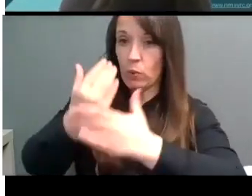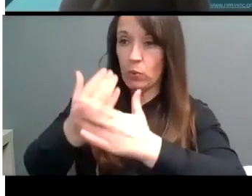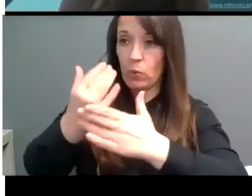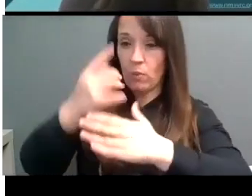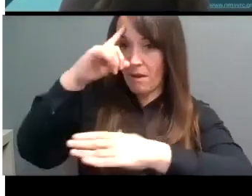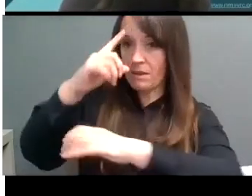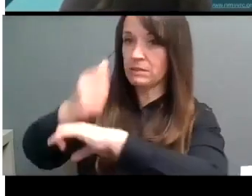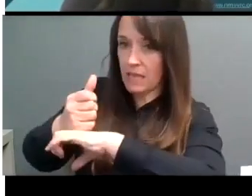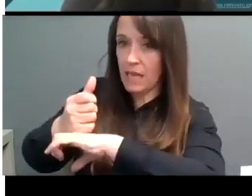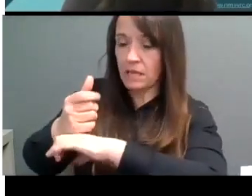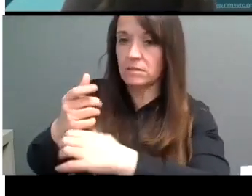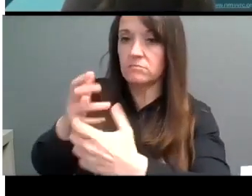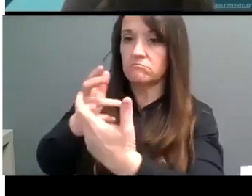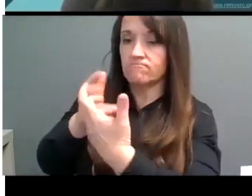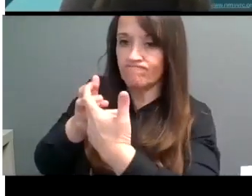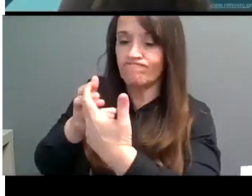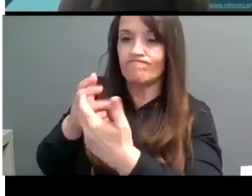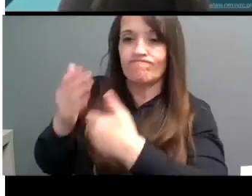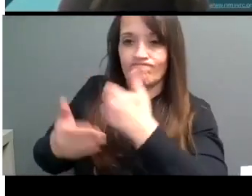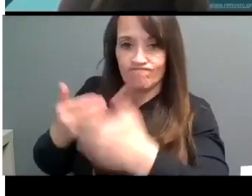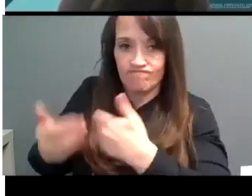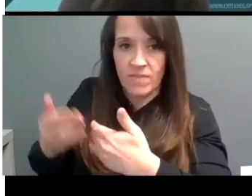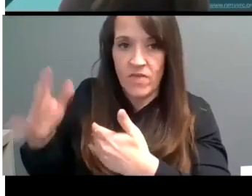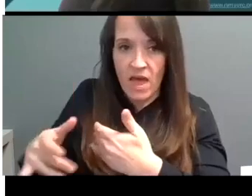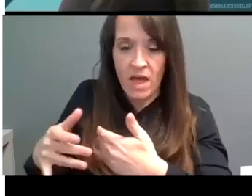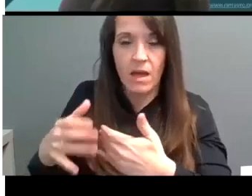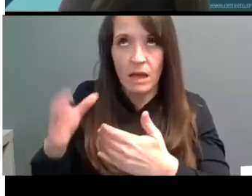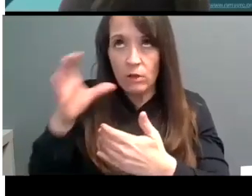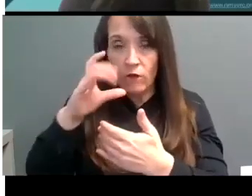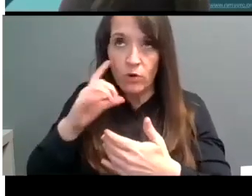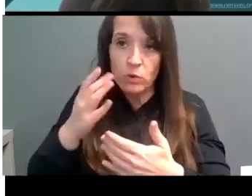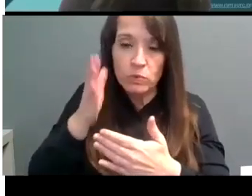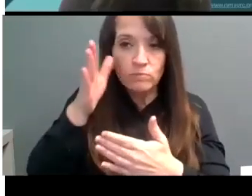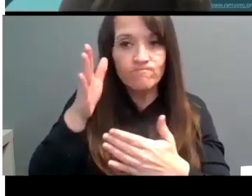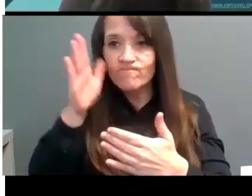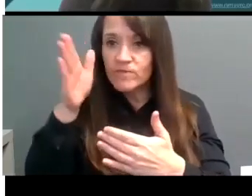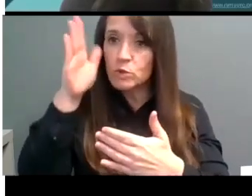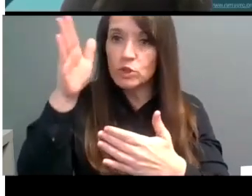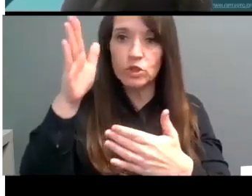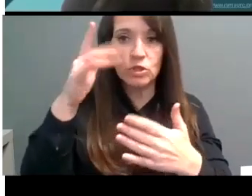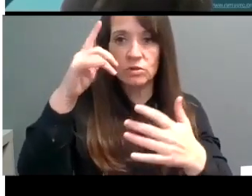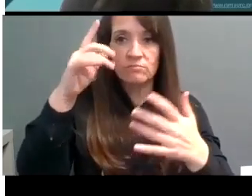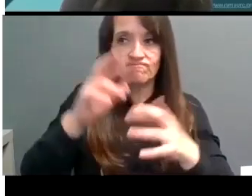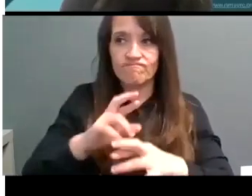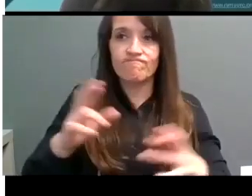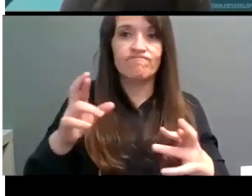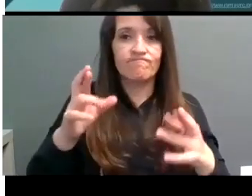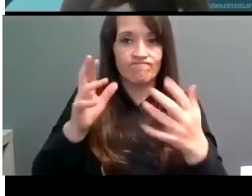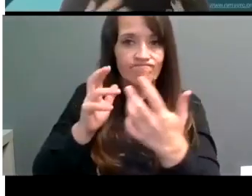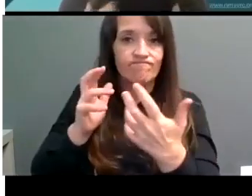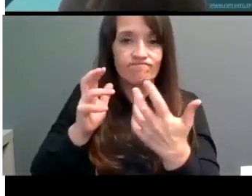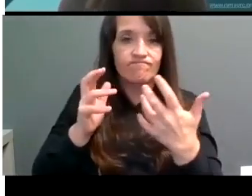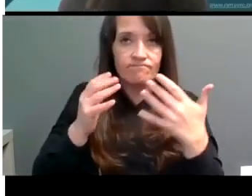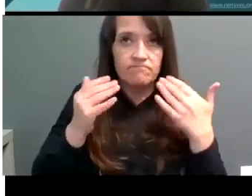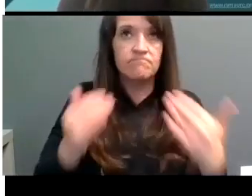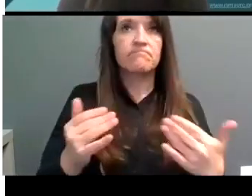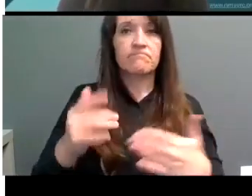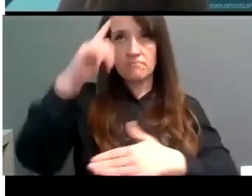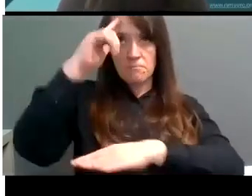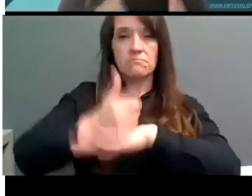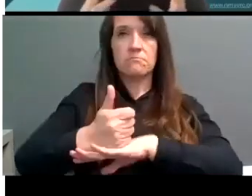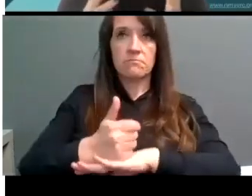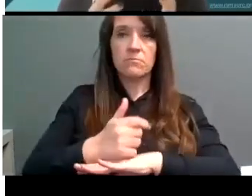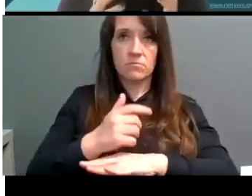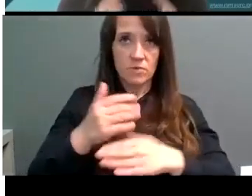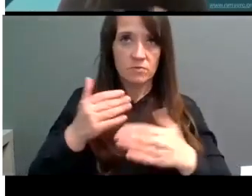that, and then seeking a future orientation. During this phase, we really want to assess and triage the